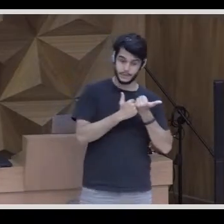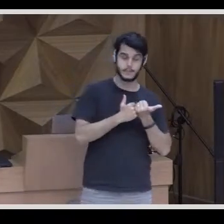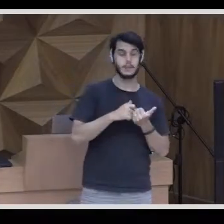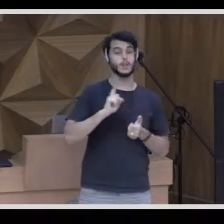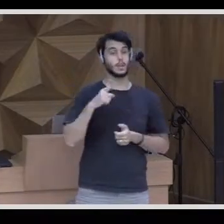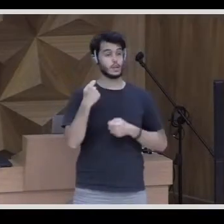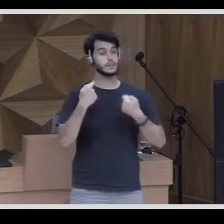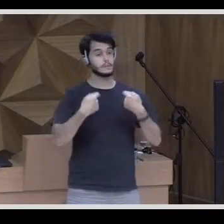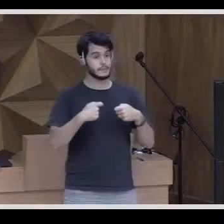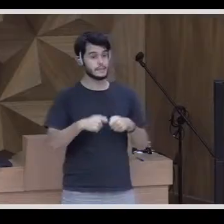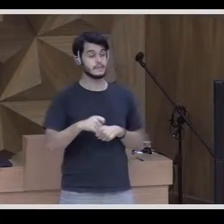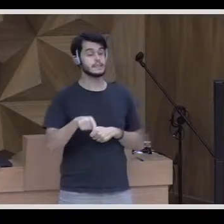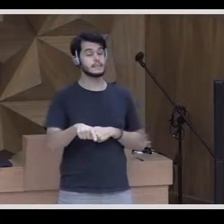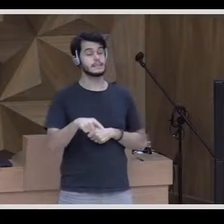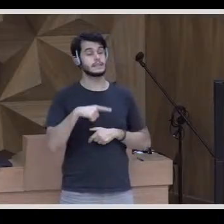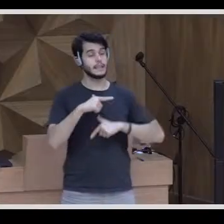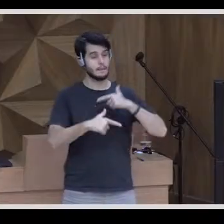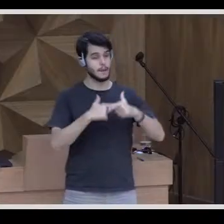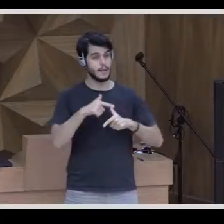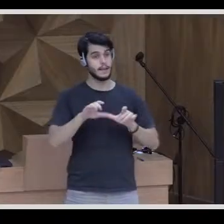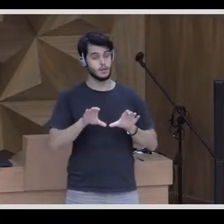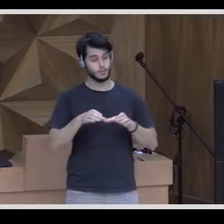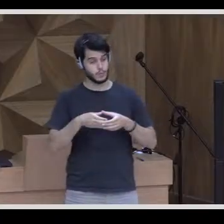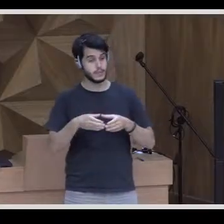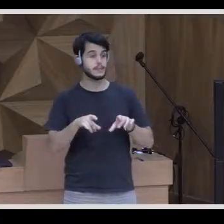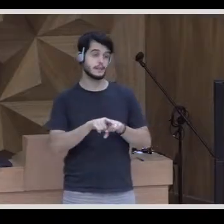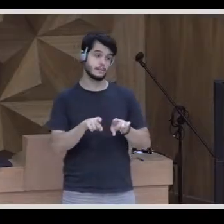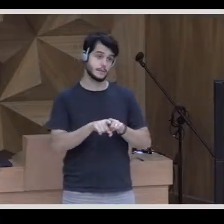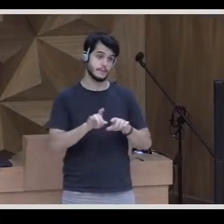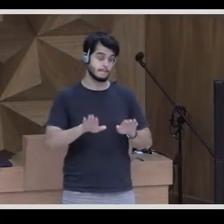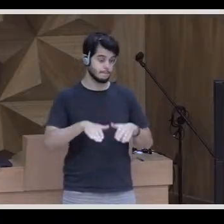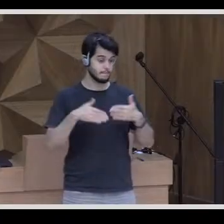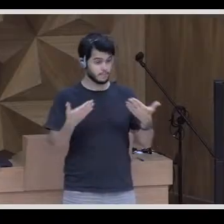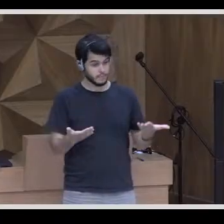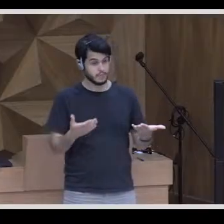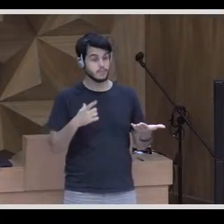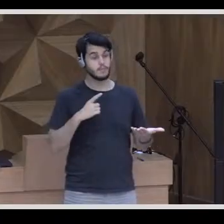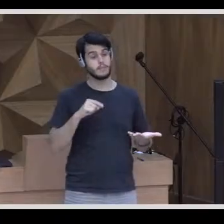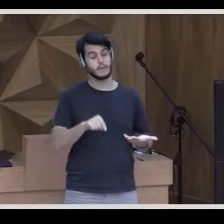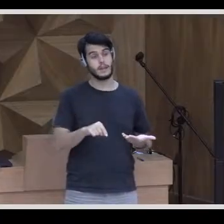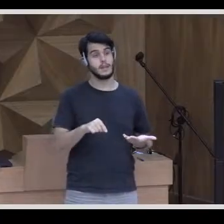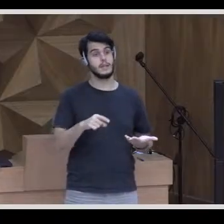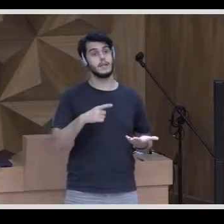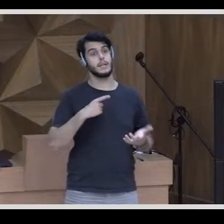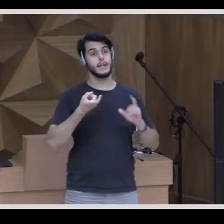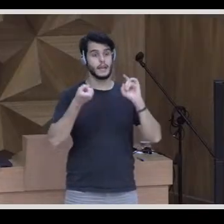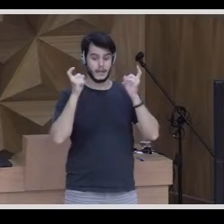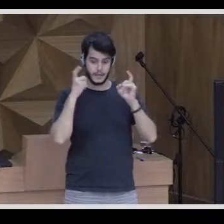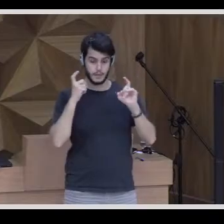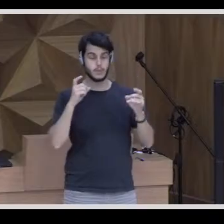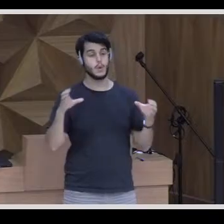well. And so we were having a meeting with one of the research groups, the Māori research group